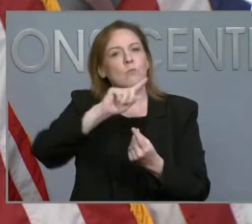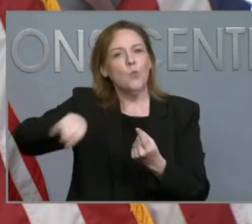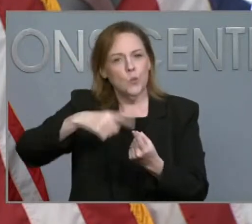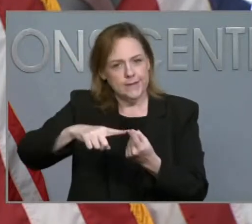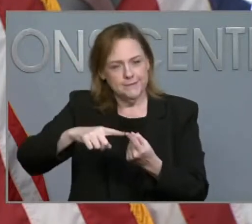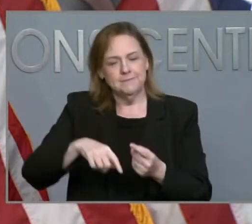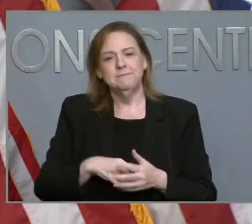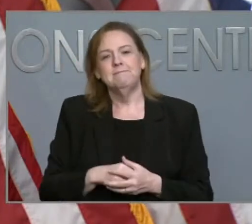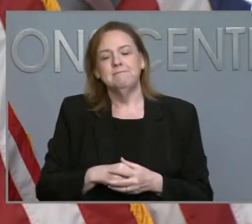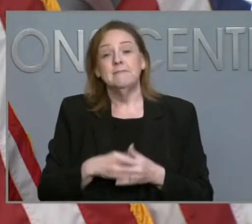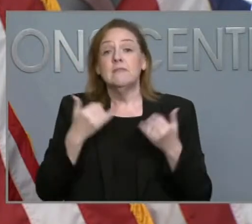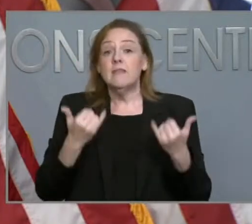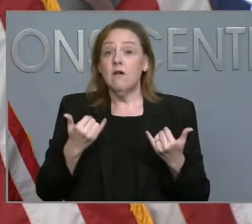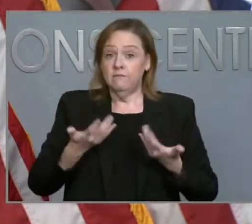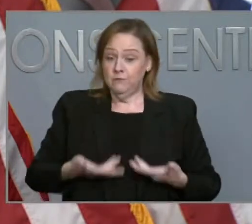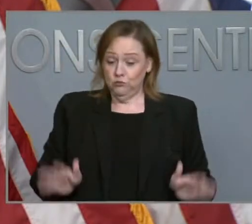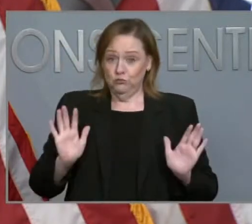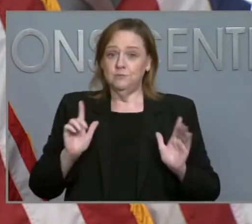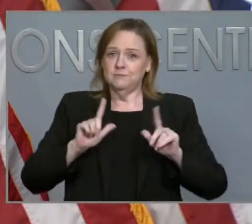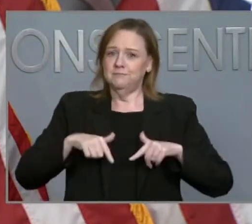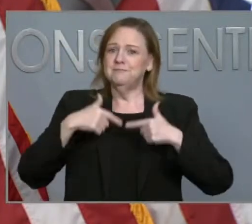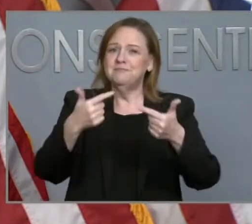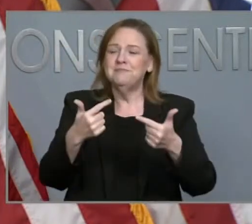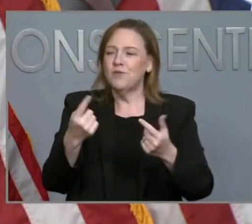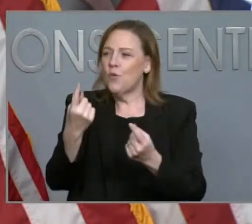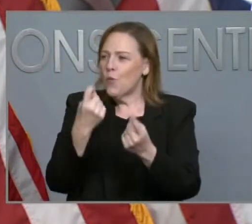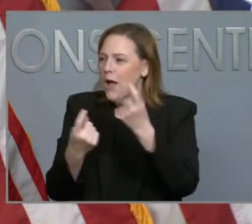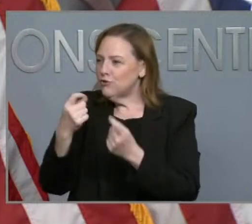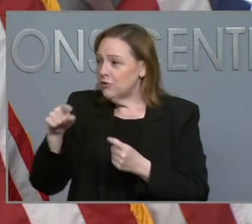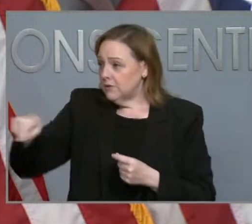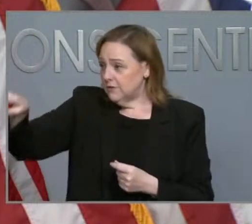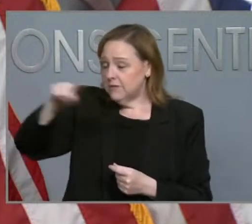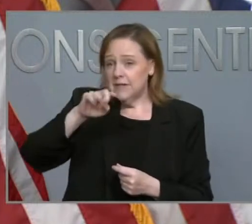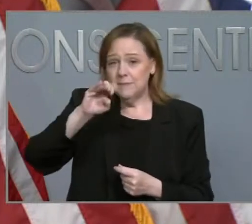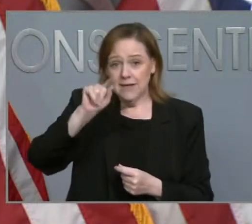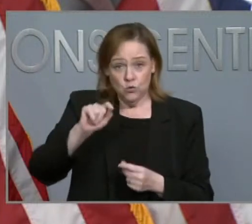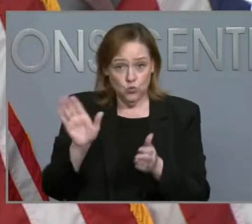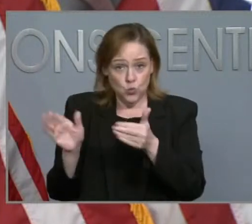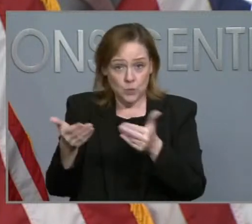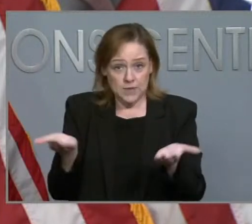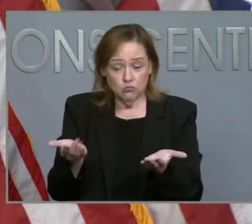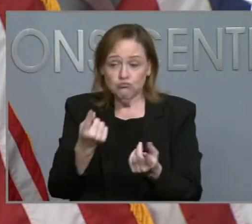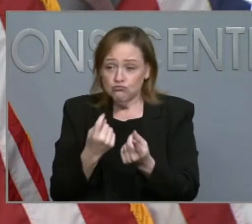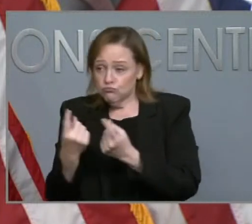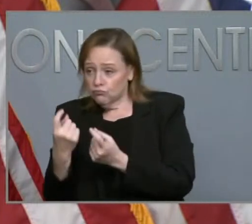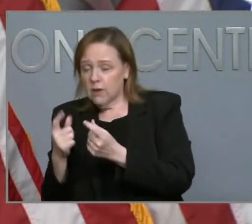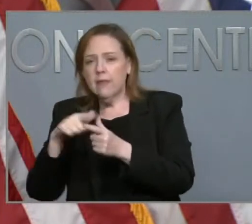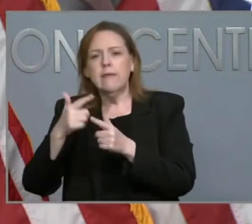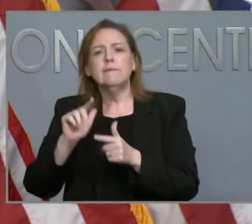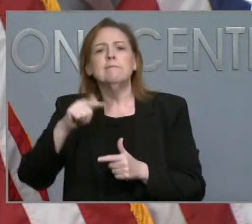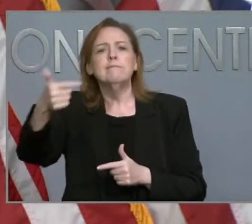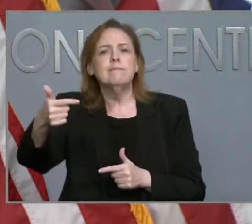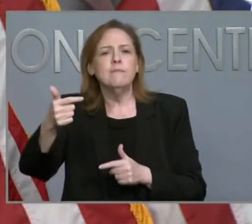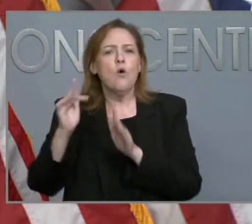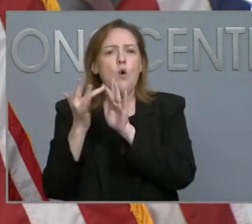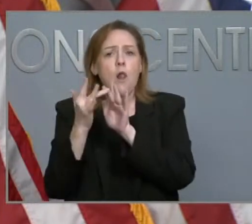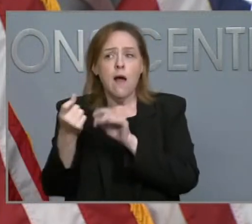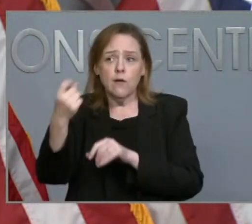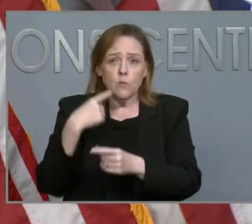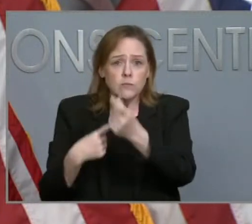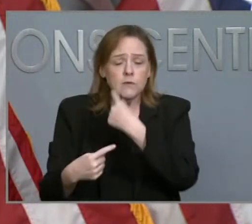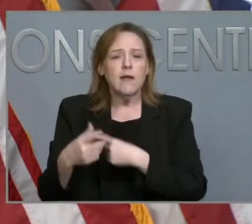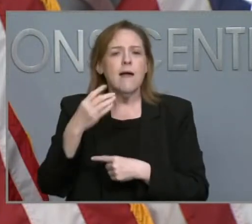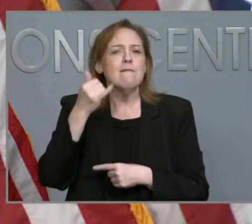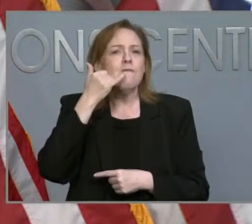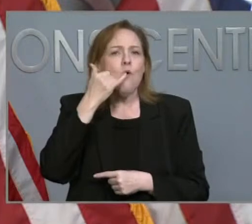With that, we will take your questions. We'll start in the room first, and then we'll go to the phone or online and remind those folks who